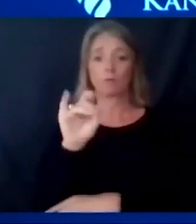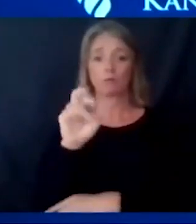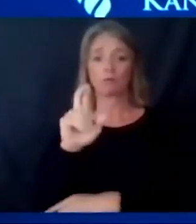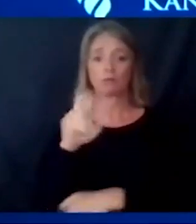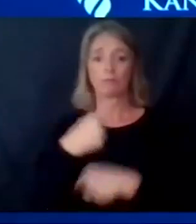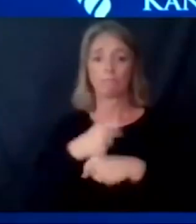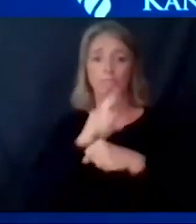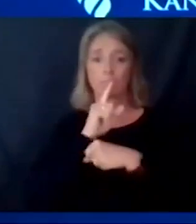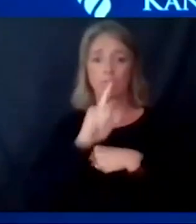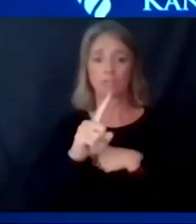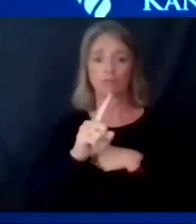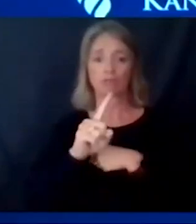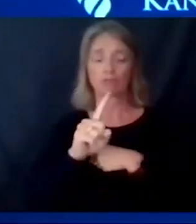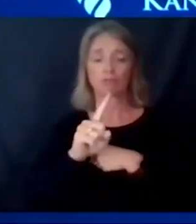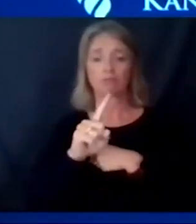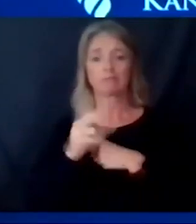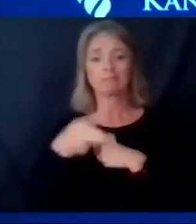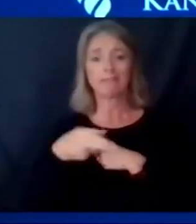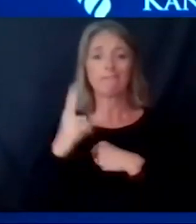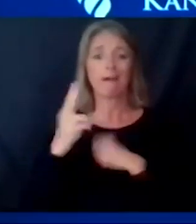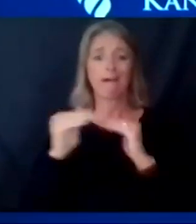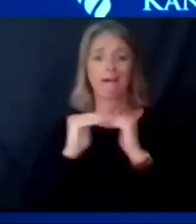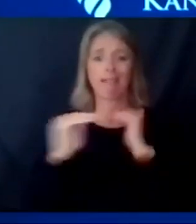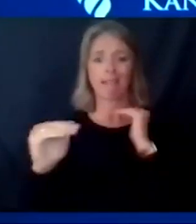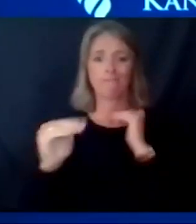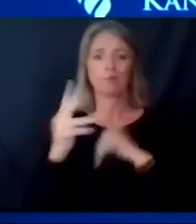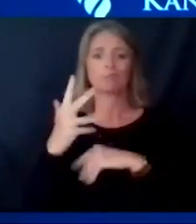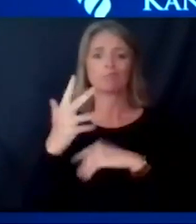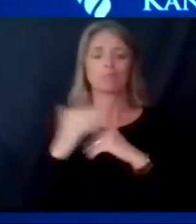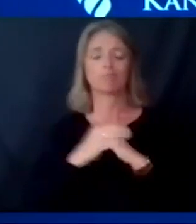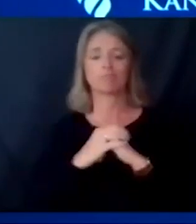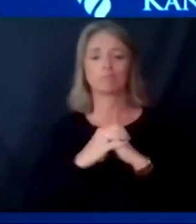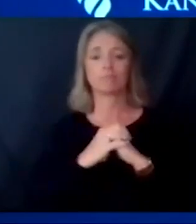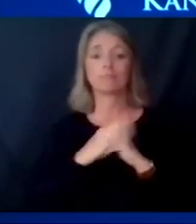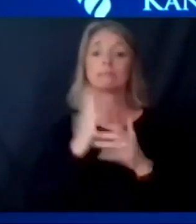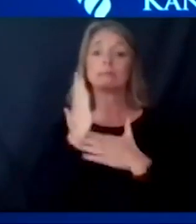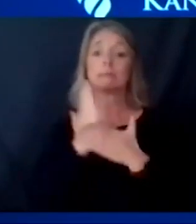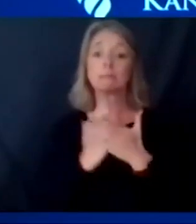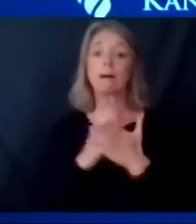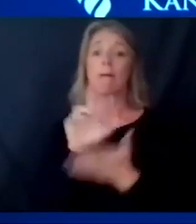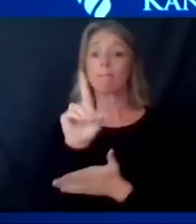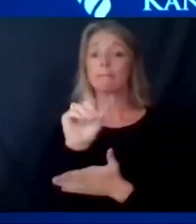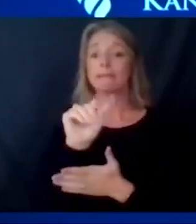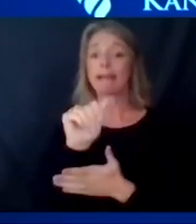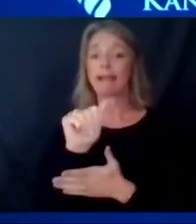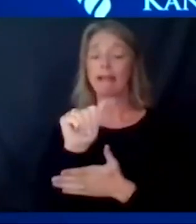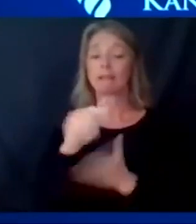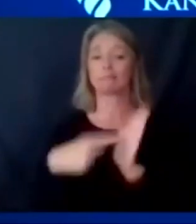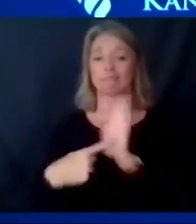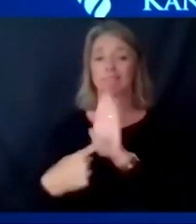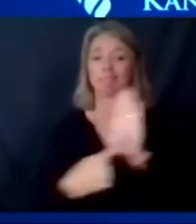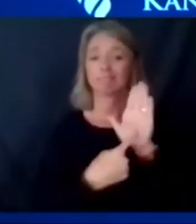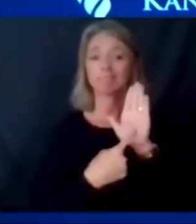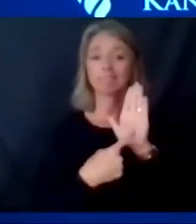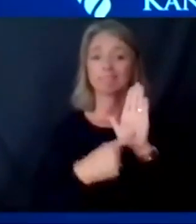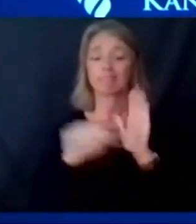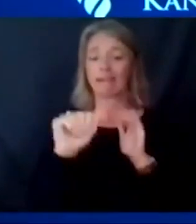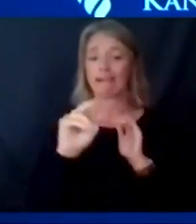level. There is some emerging data that suggests that antibody levels do kind of track with infection. You think, well, of course that's true.